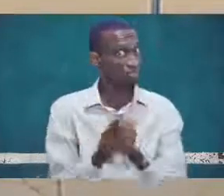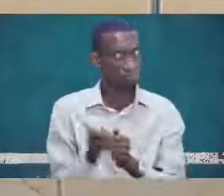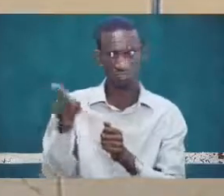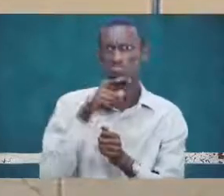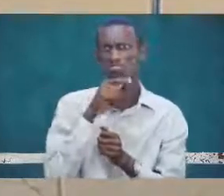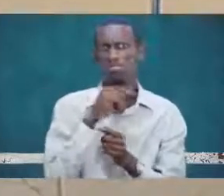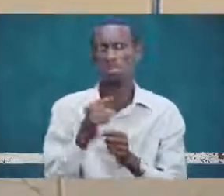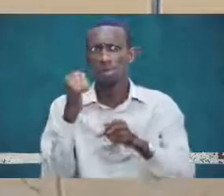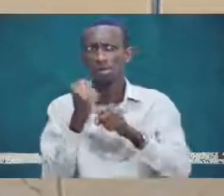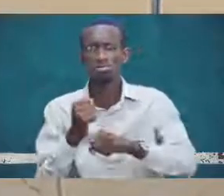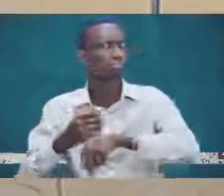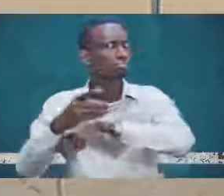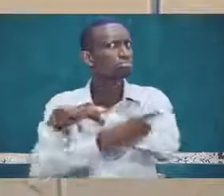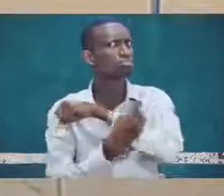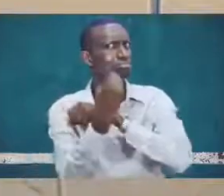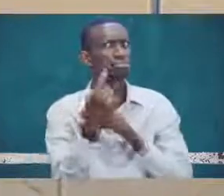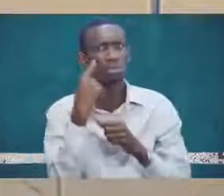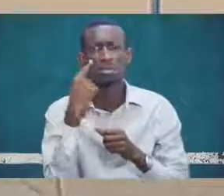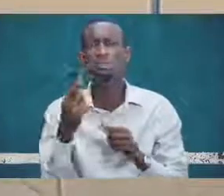works 1 day, he will get